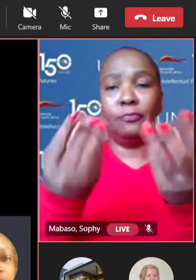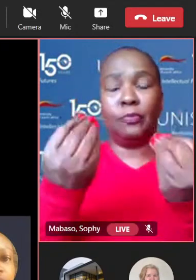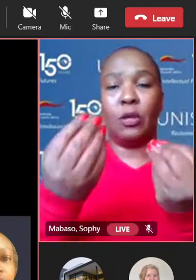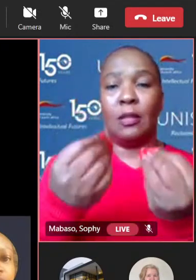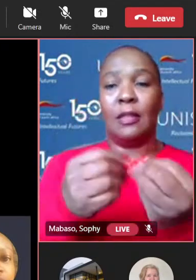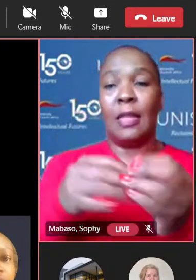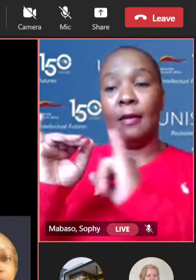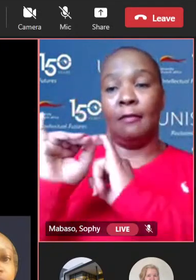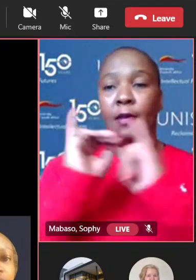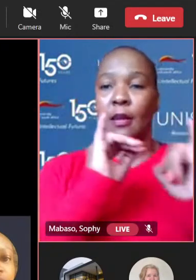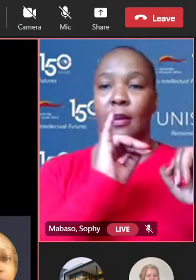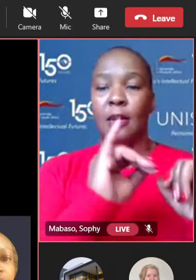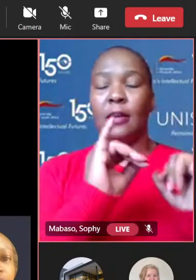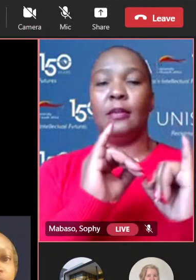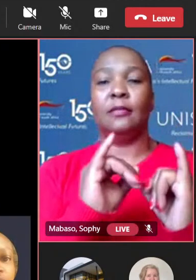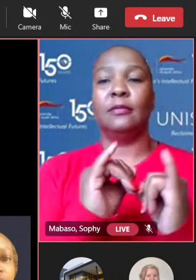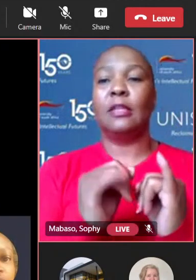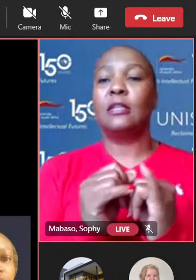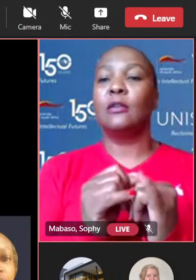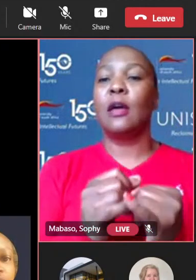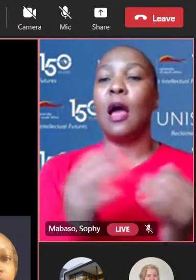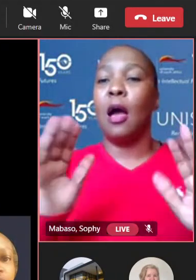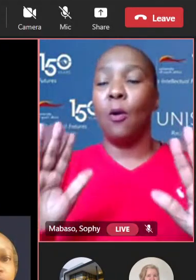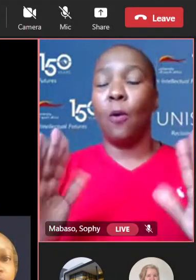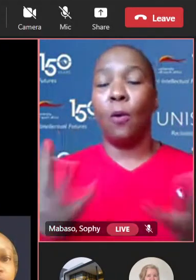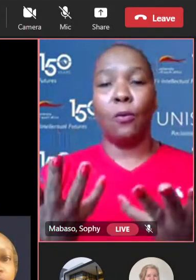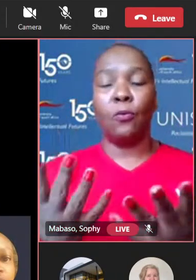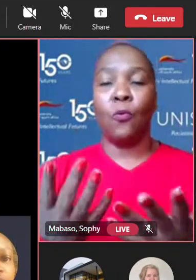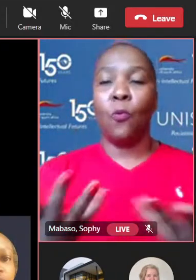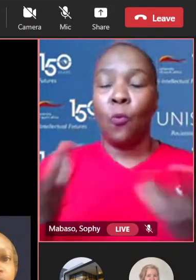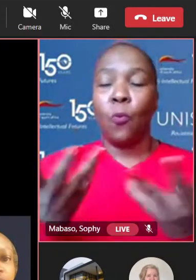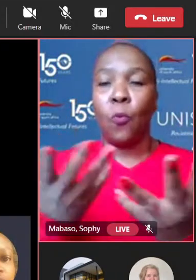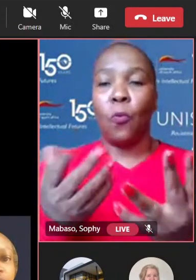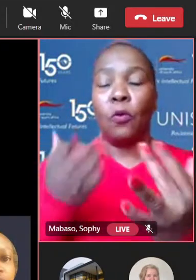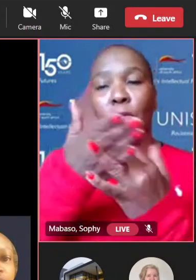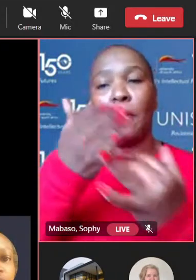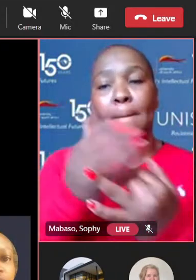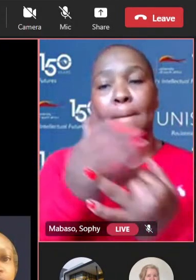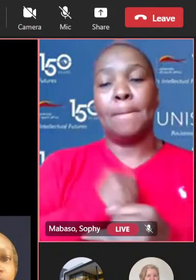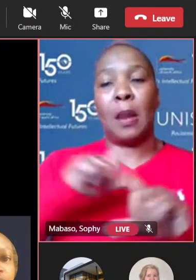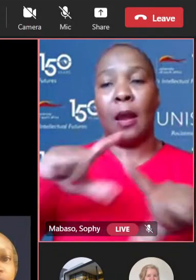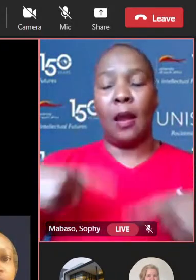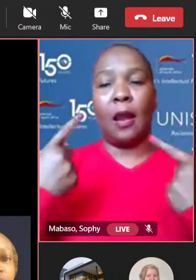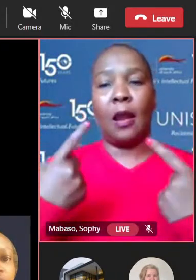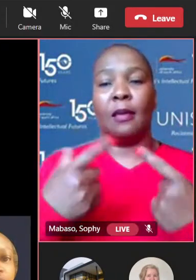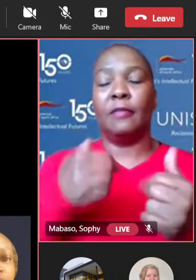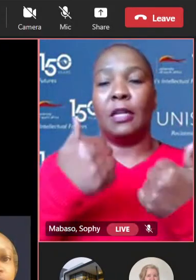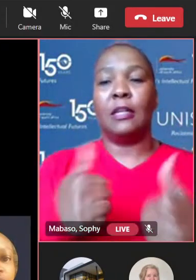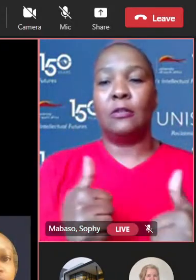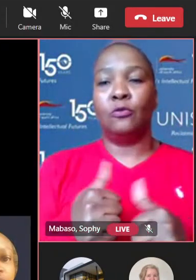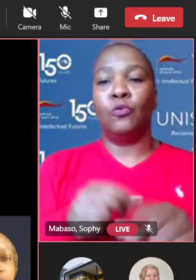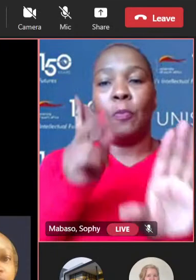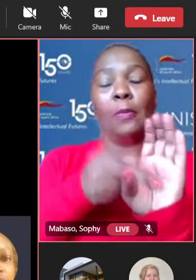invitations, again through My Life email accounts, to participate in